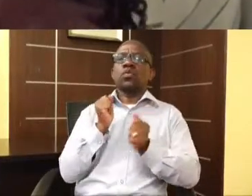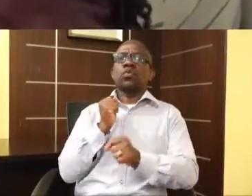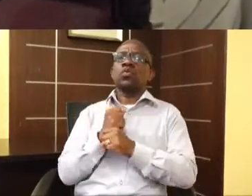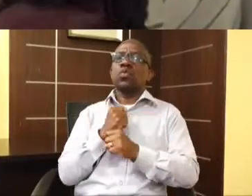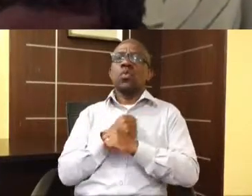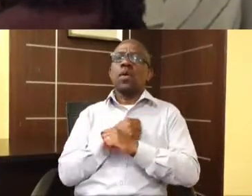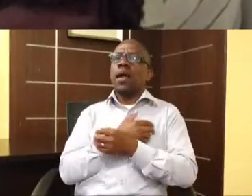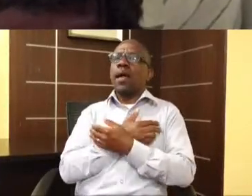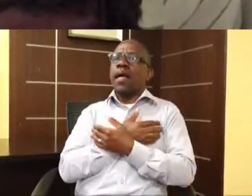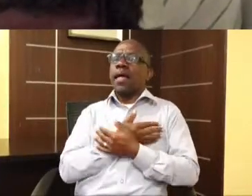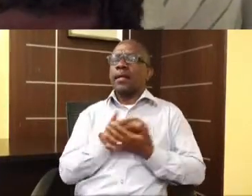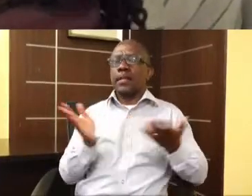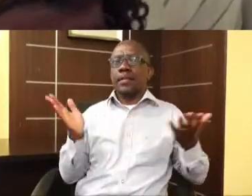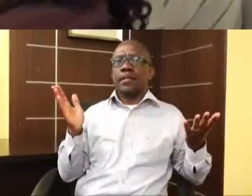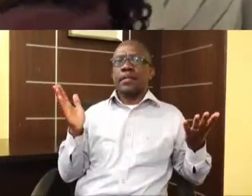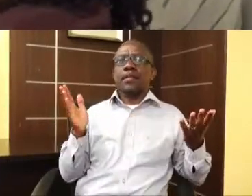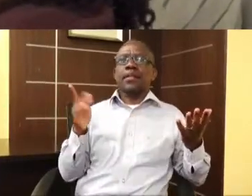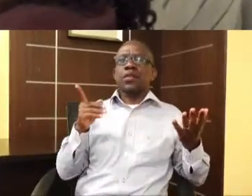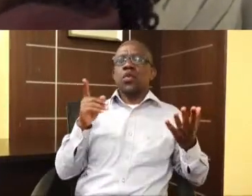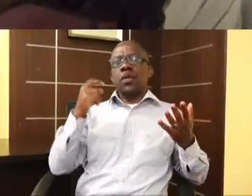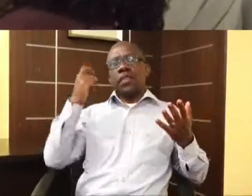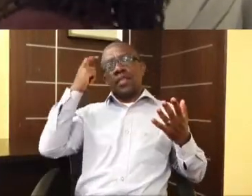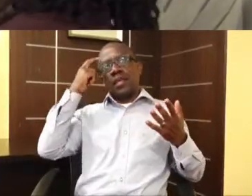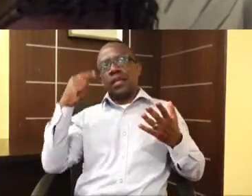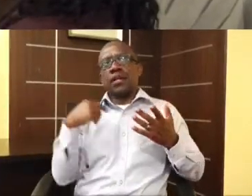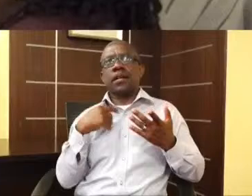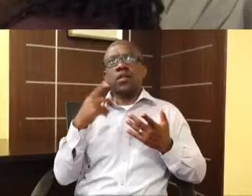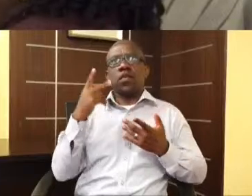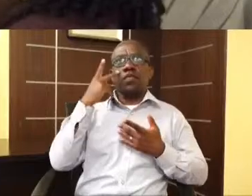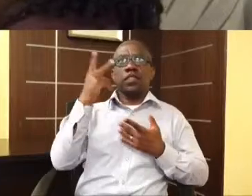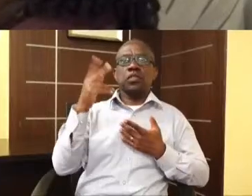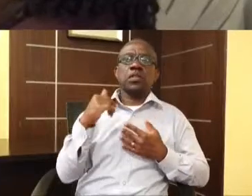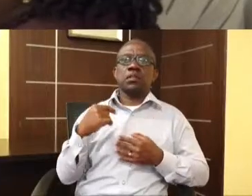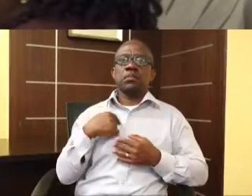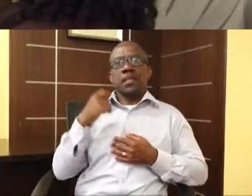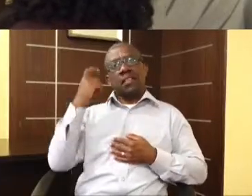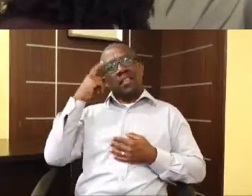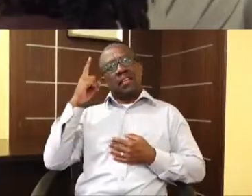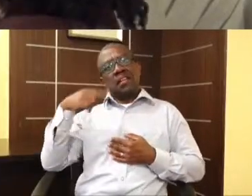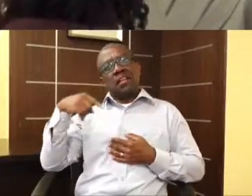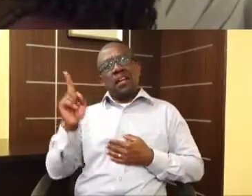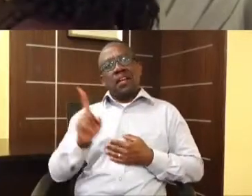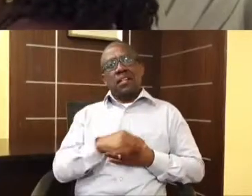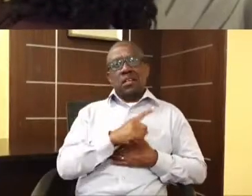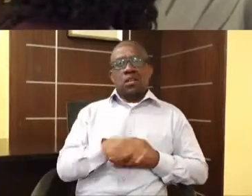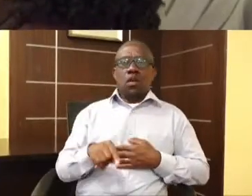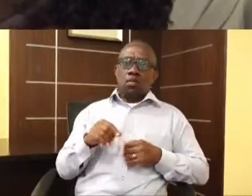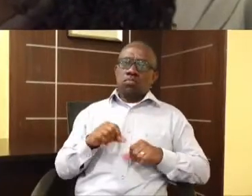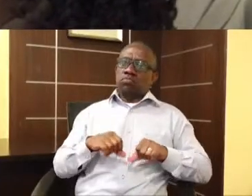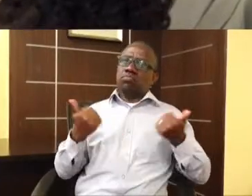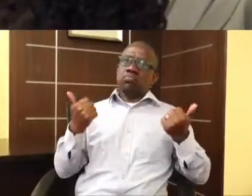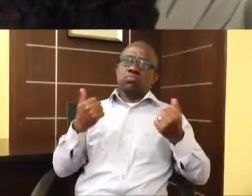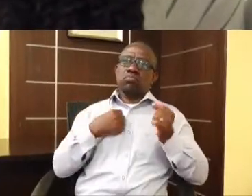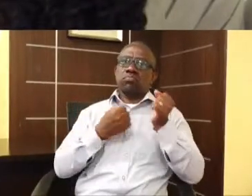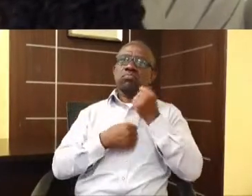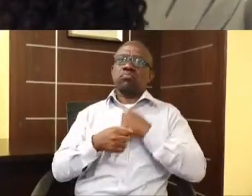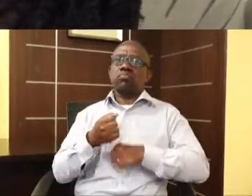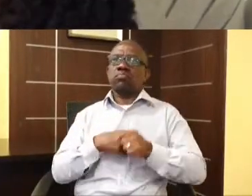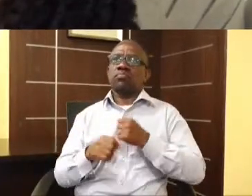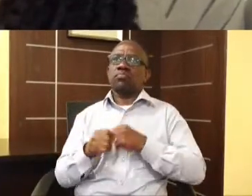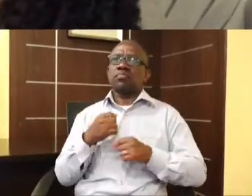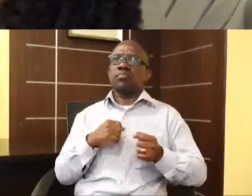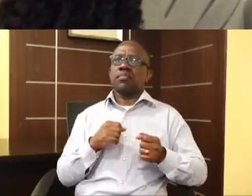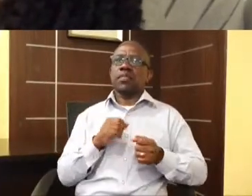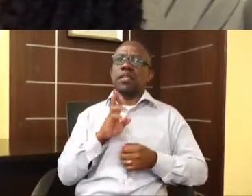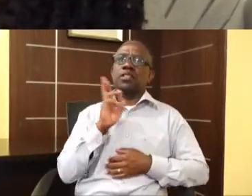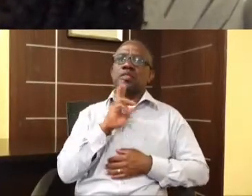the way you envision, the way you think it is right, whether it is wrong or right, that is how you know. So What is the risk